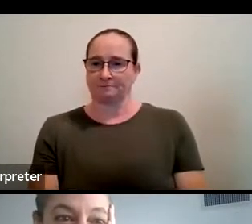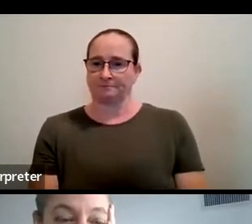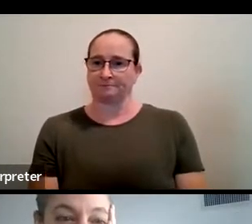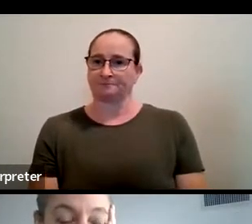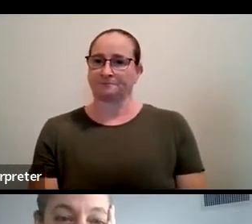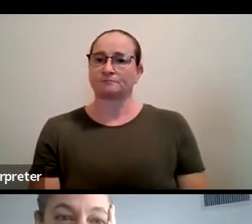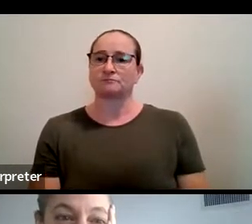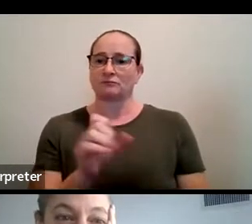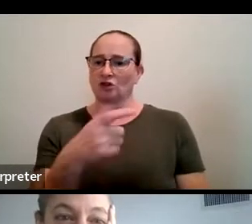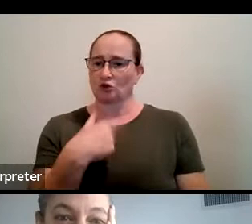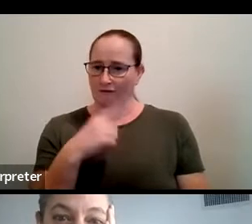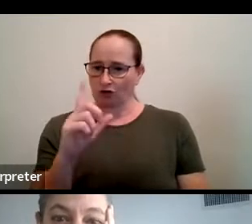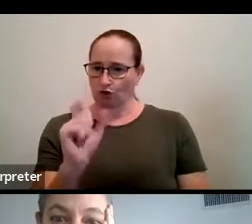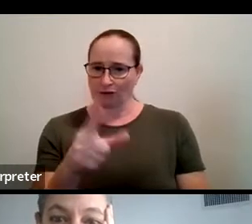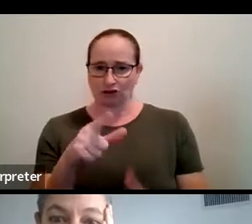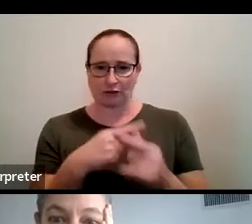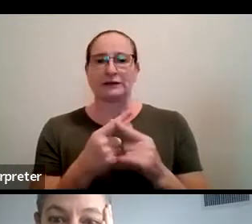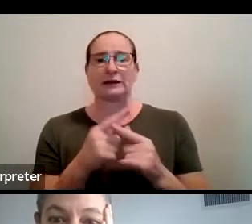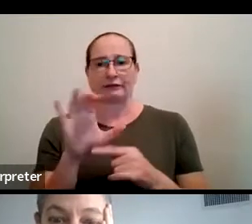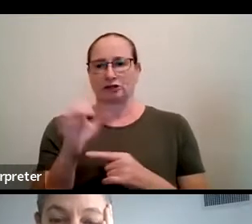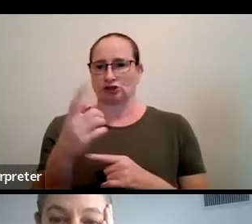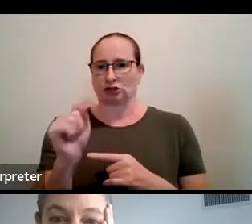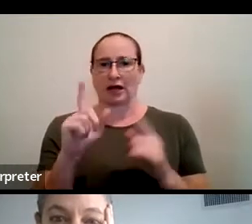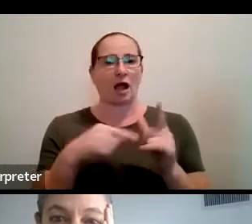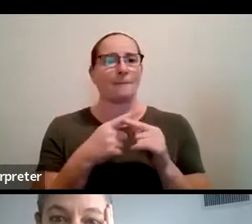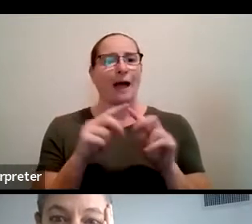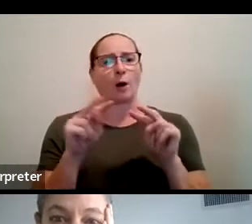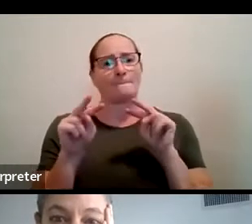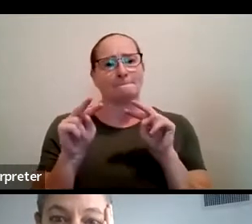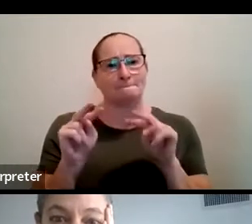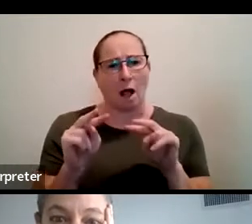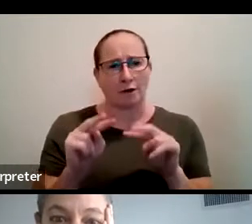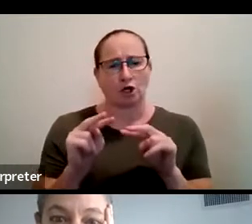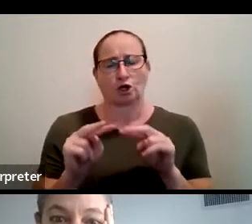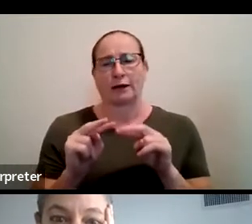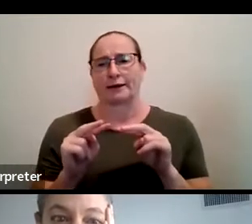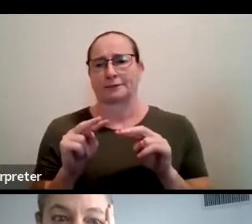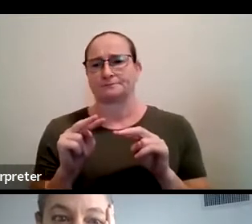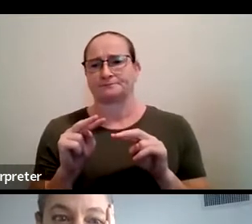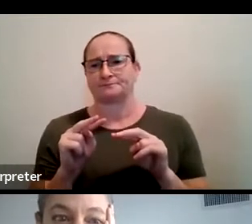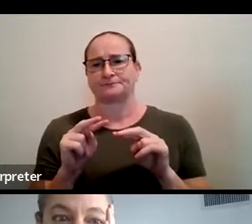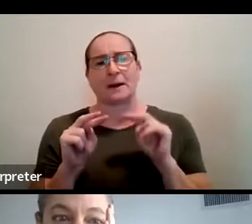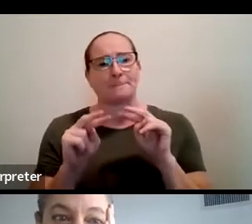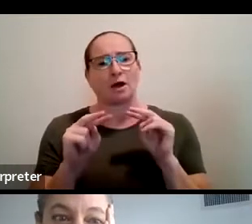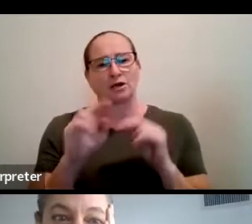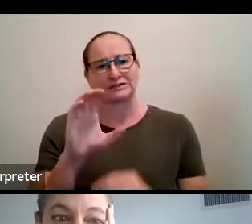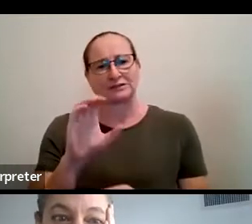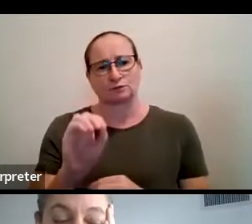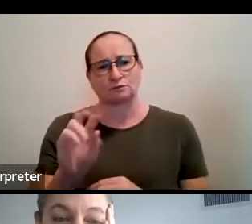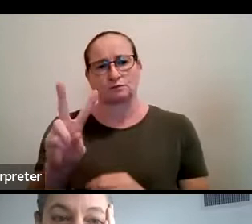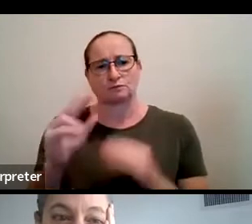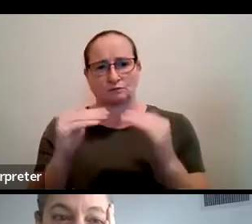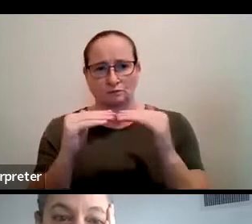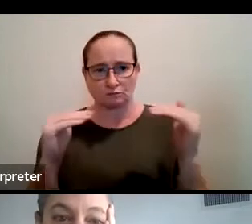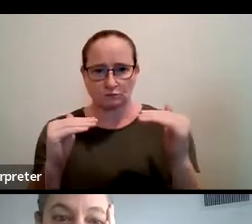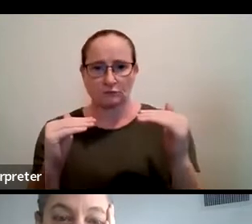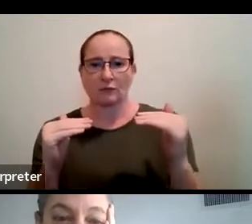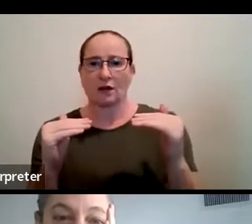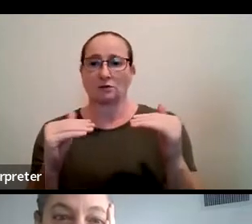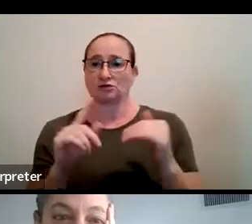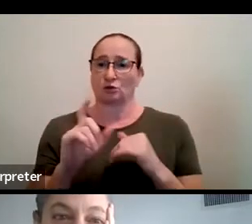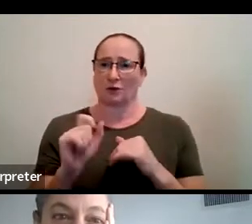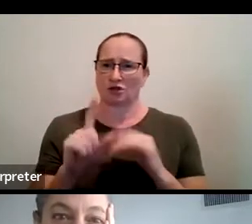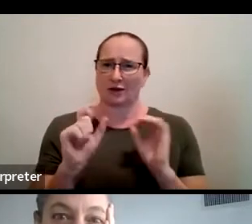So there is a question in the chat about monitoring CO2 levels. The question is, could